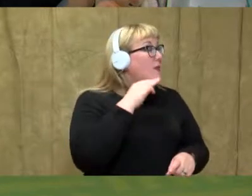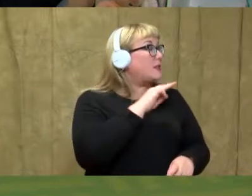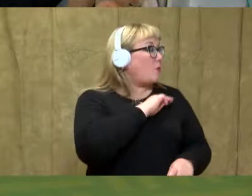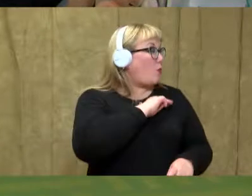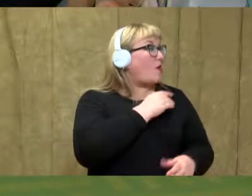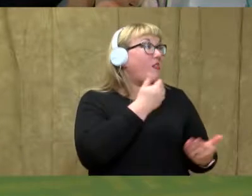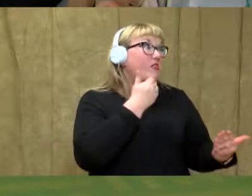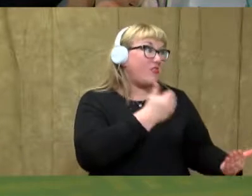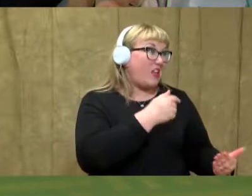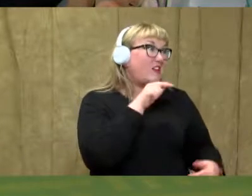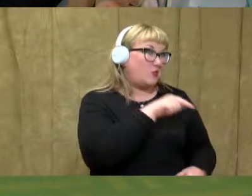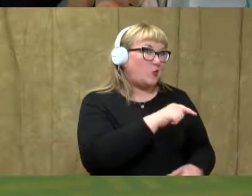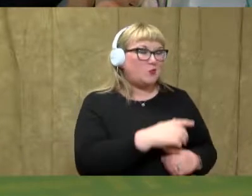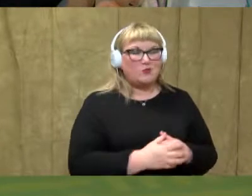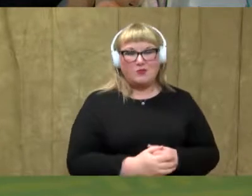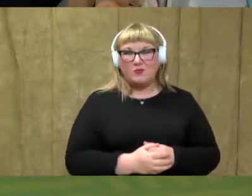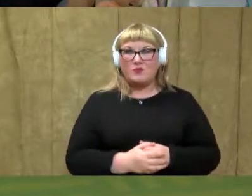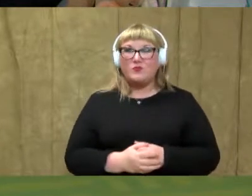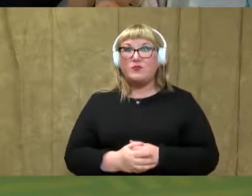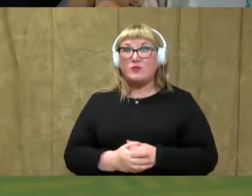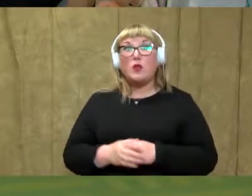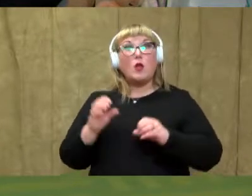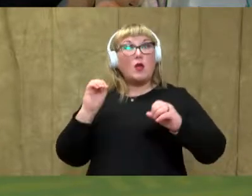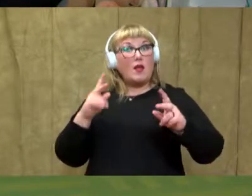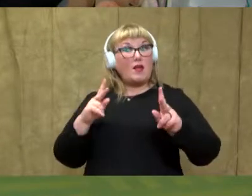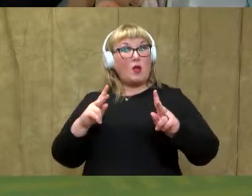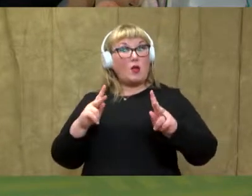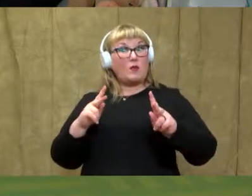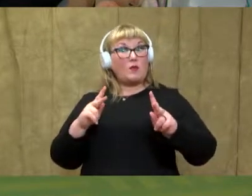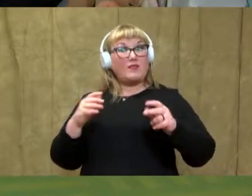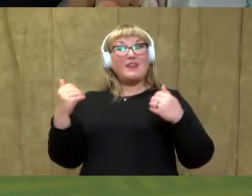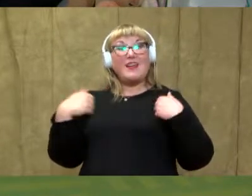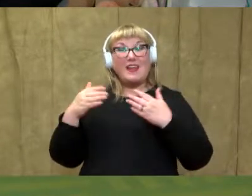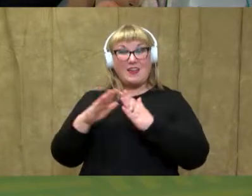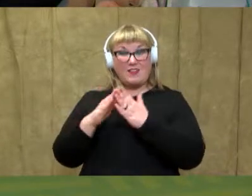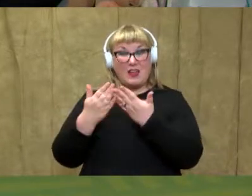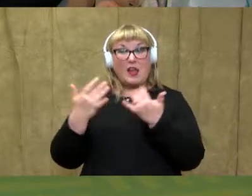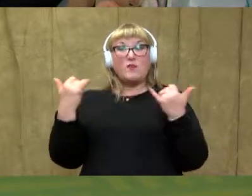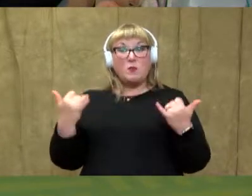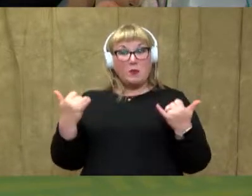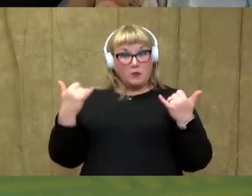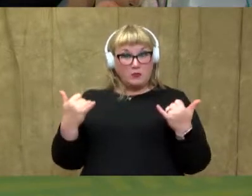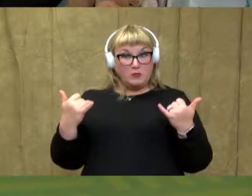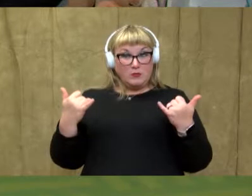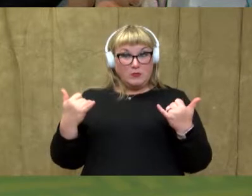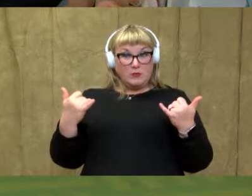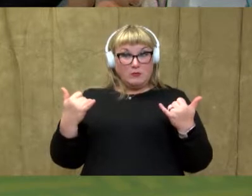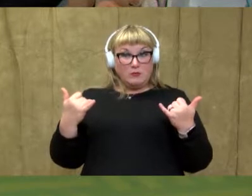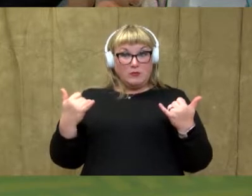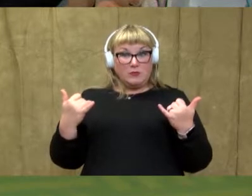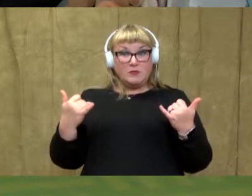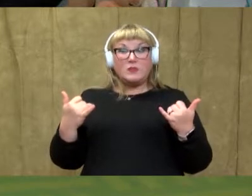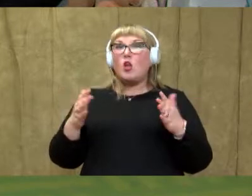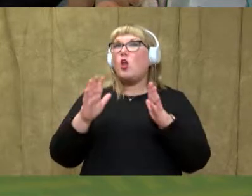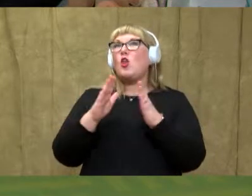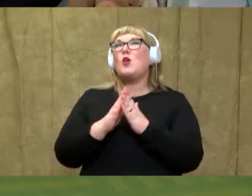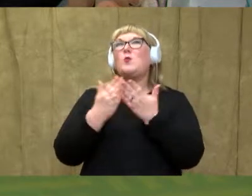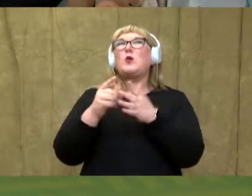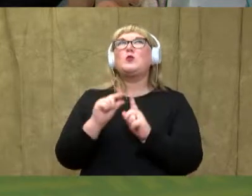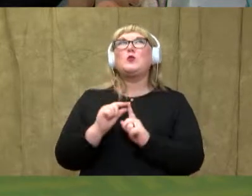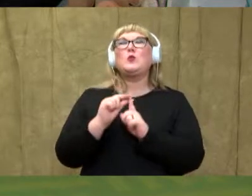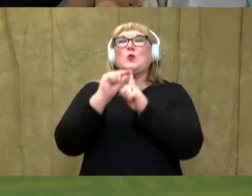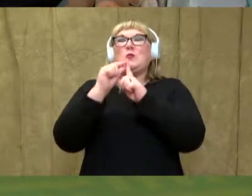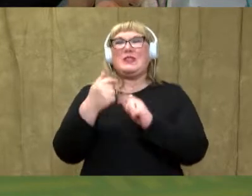practice patience. So, okay, guys, I have a book today with me, and this book is so special to